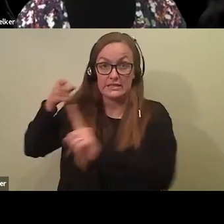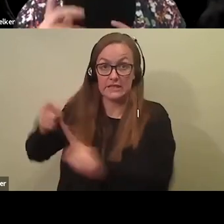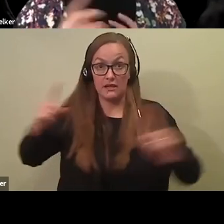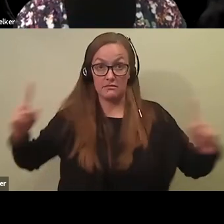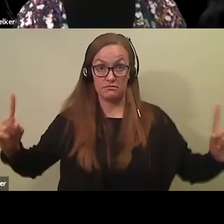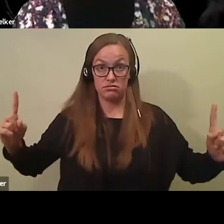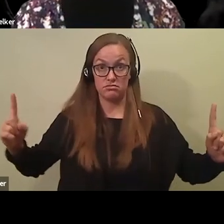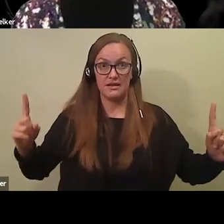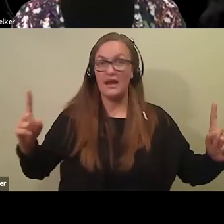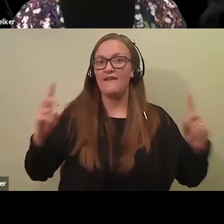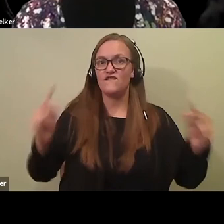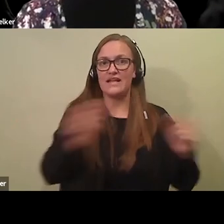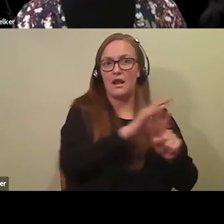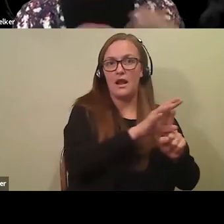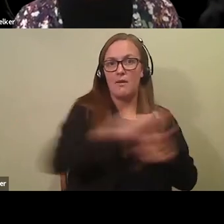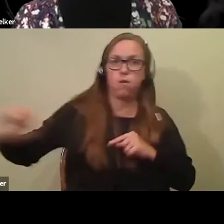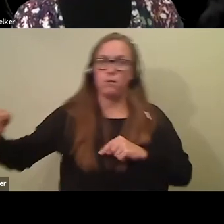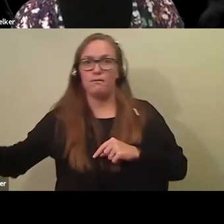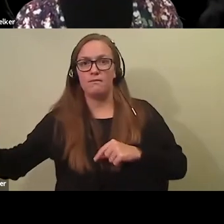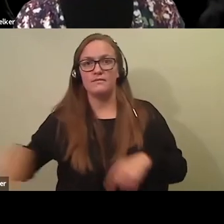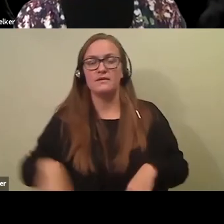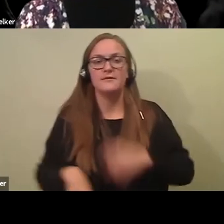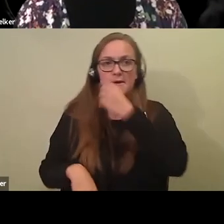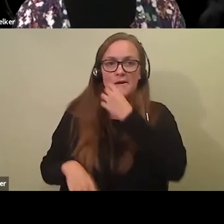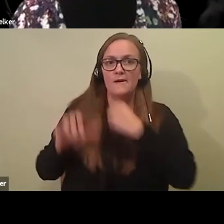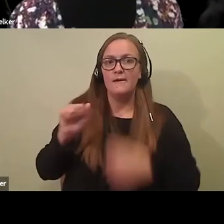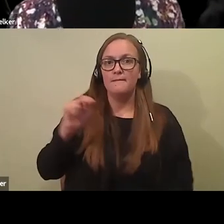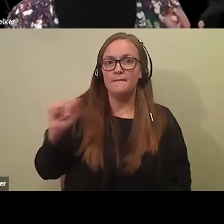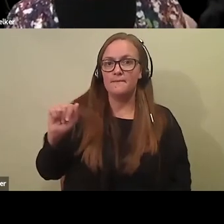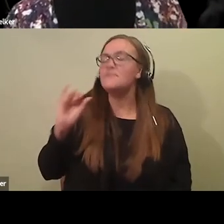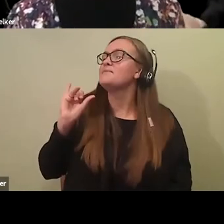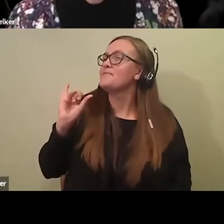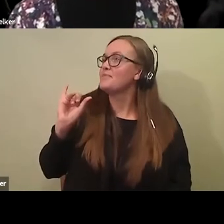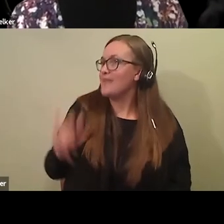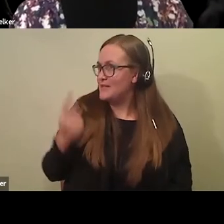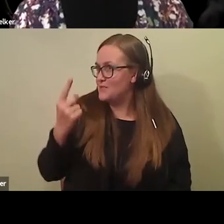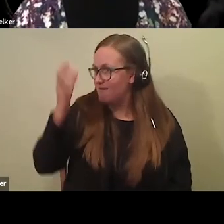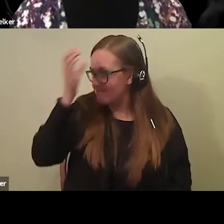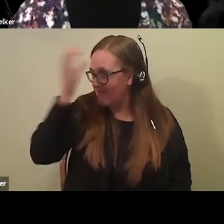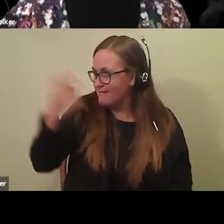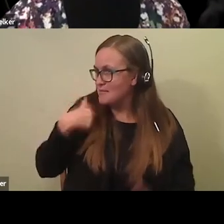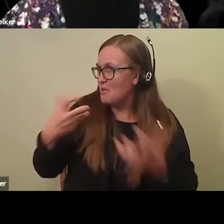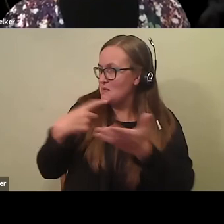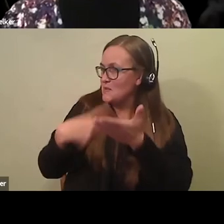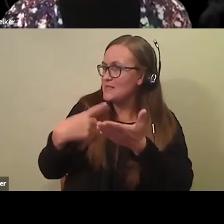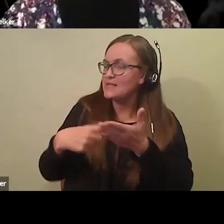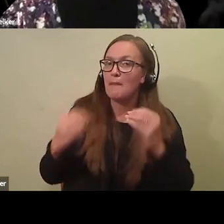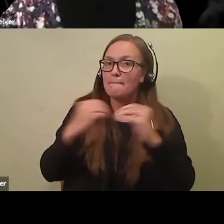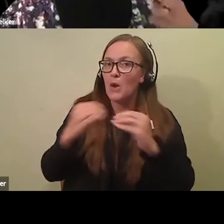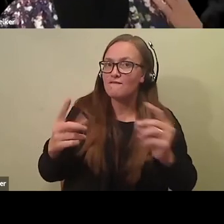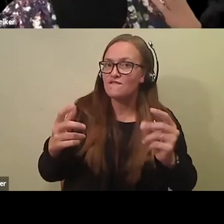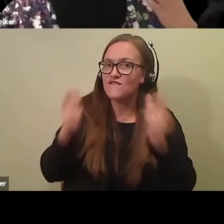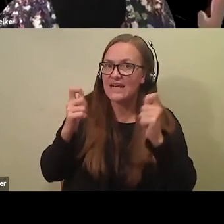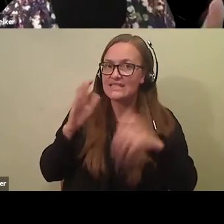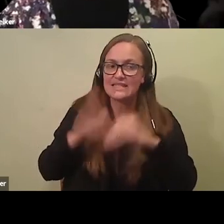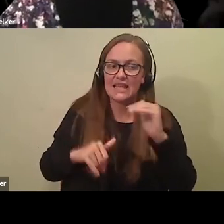And that's the very next thing I wanted to talk to you about, is this concept of faster than light speed travel. I think that's going to be one of the questions our audience